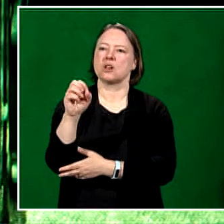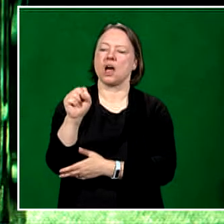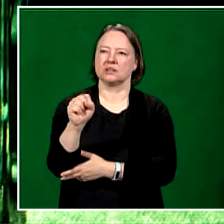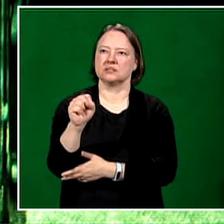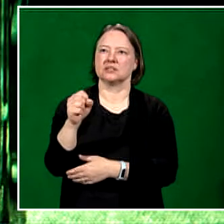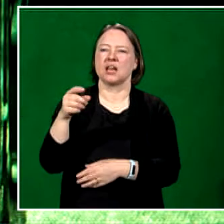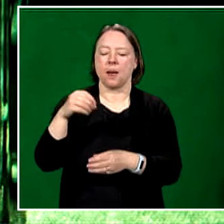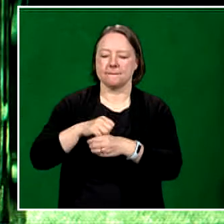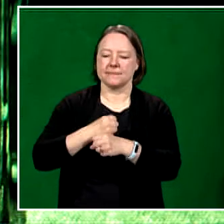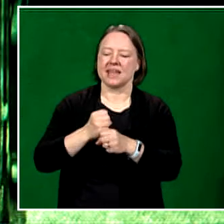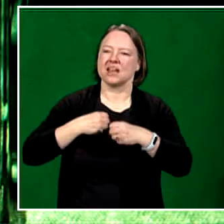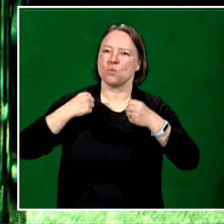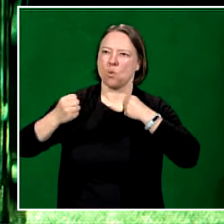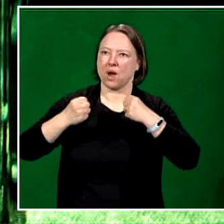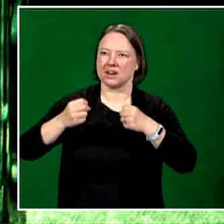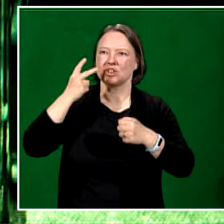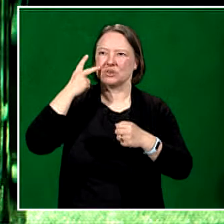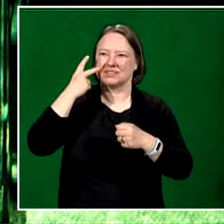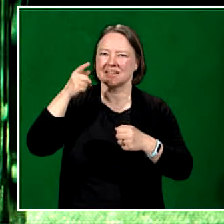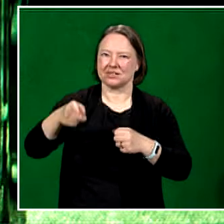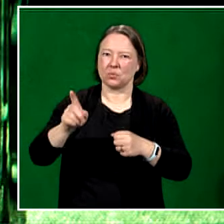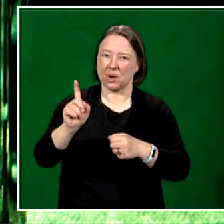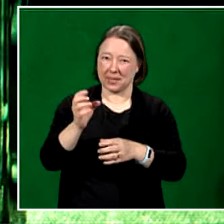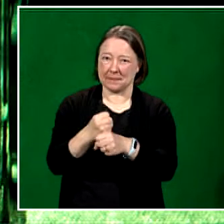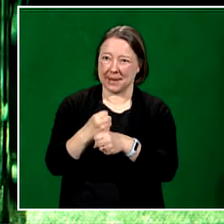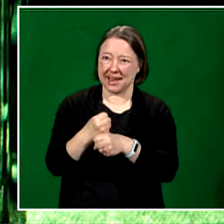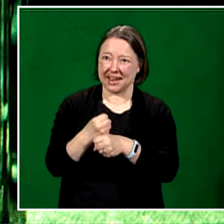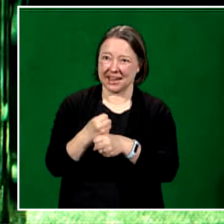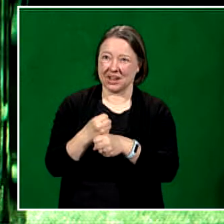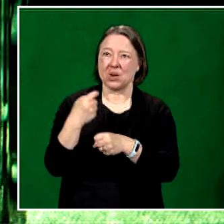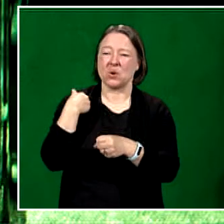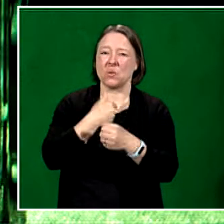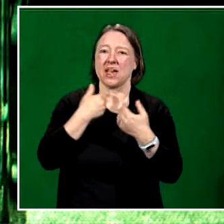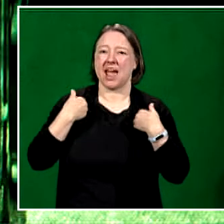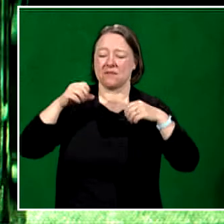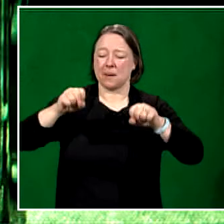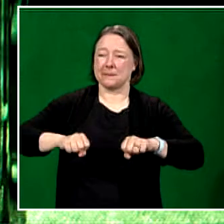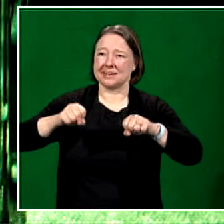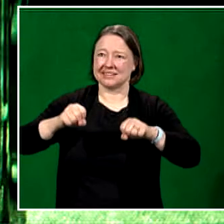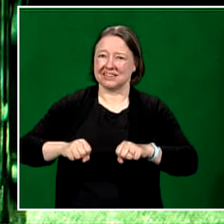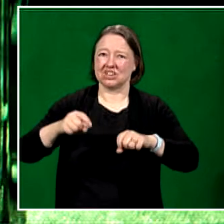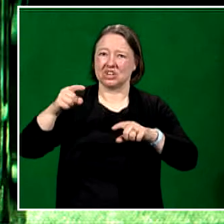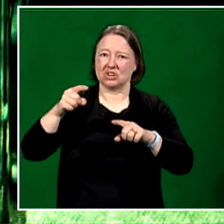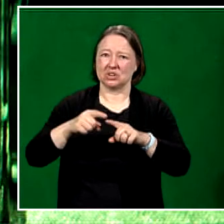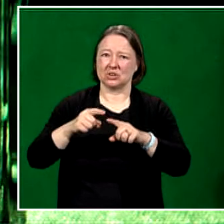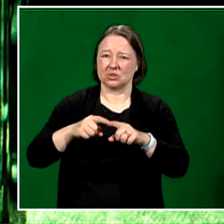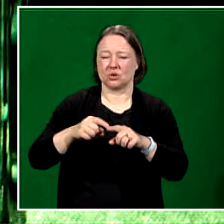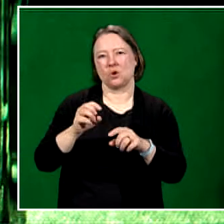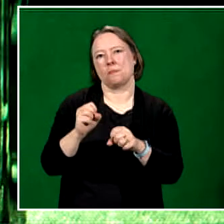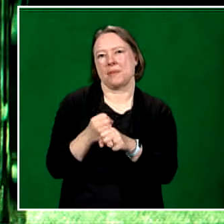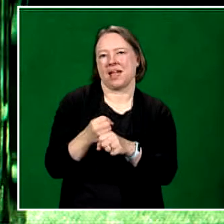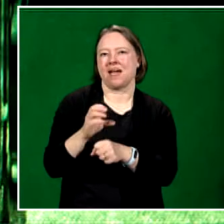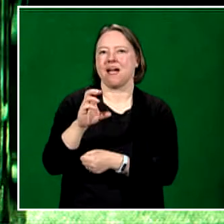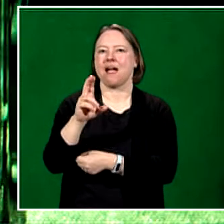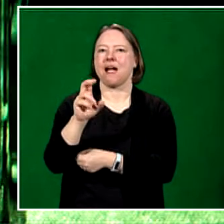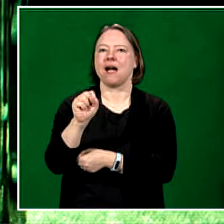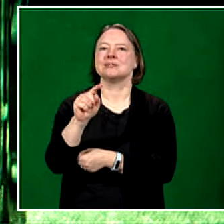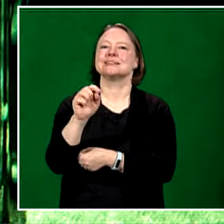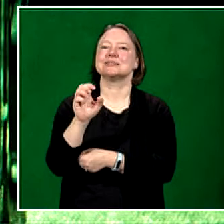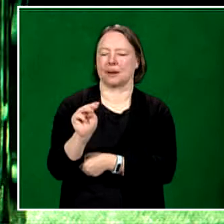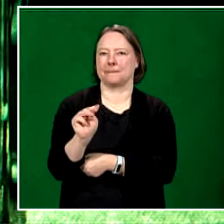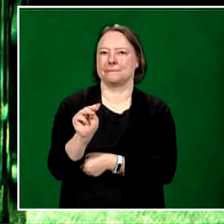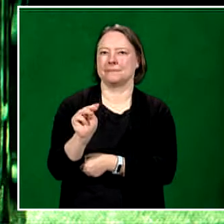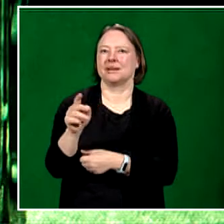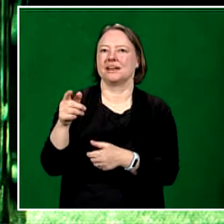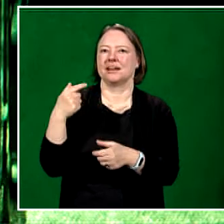in Rwanda and we've seen where they make them, we have the ability to customize them so that they can meet the